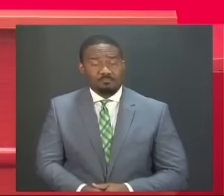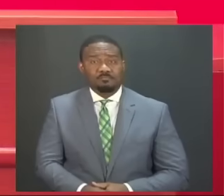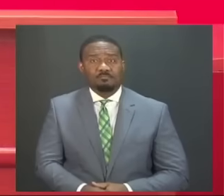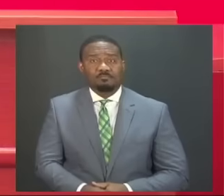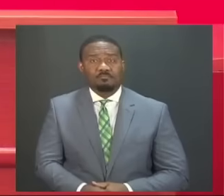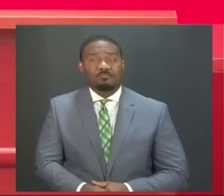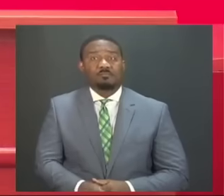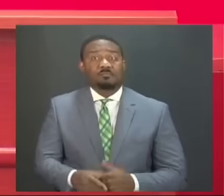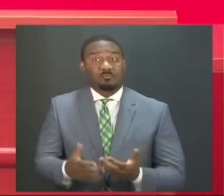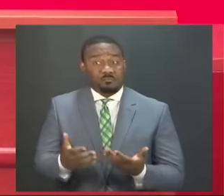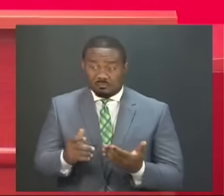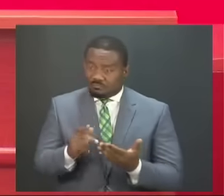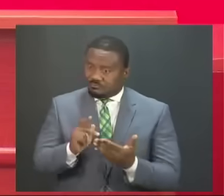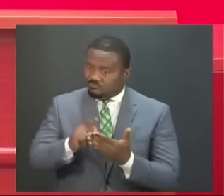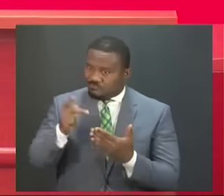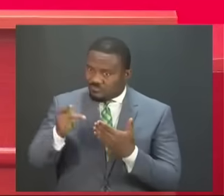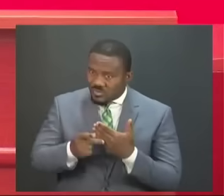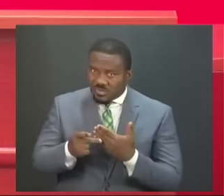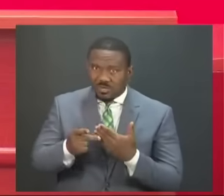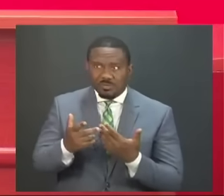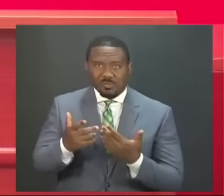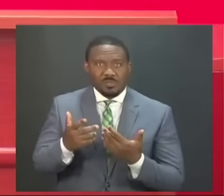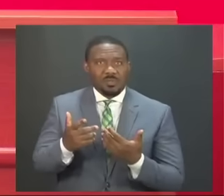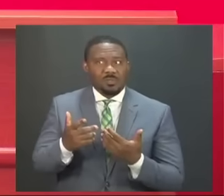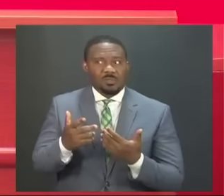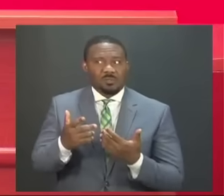the acting Chief Justice,